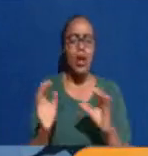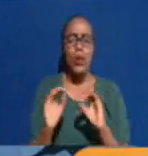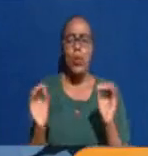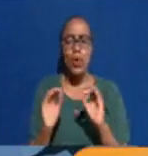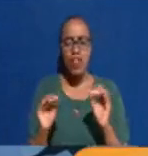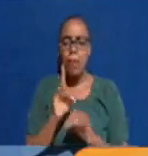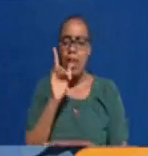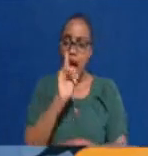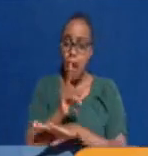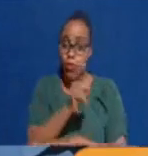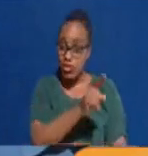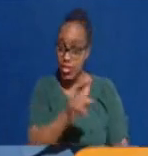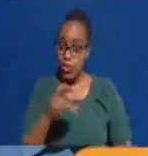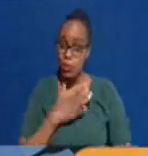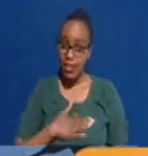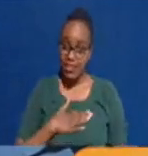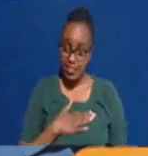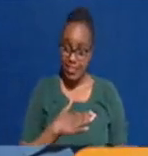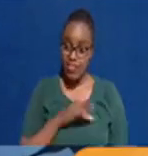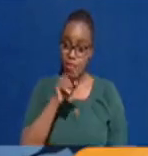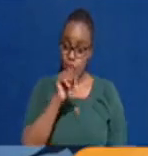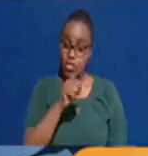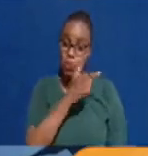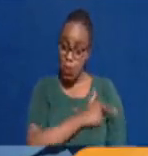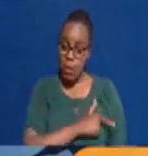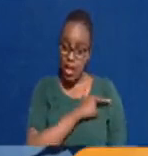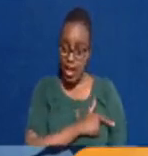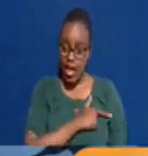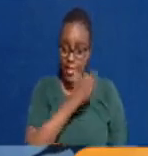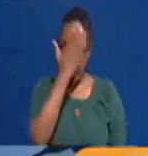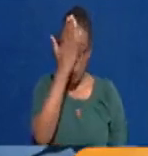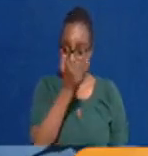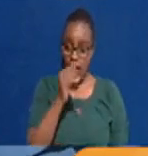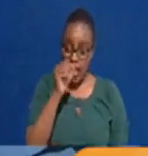I'm cautioning you. You might be lucky, because if